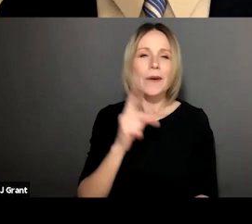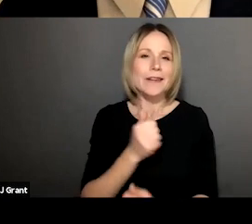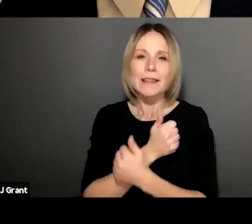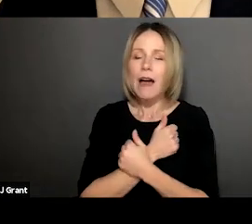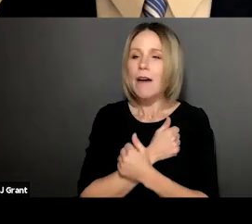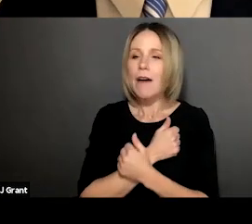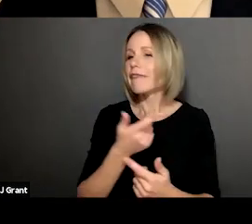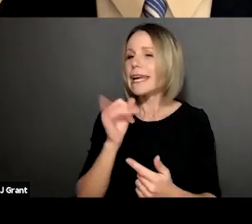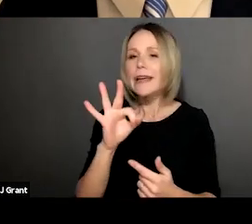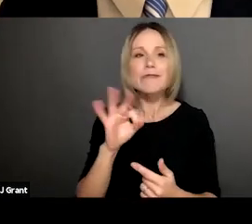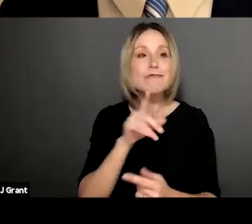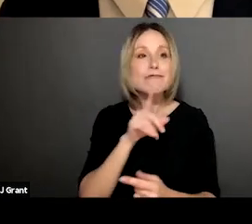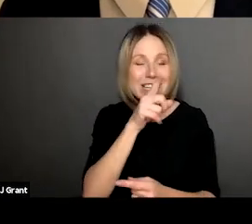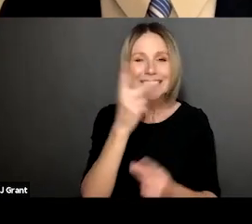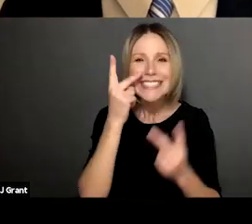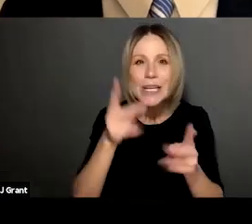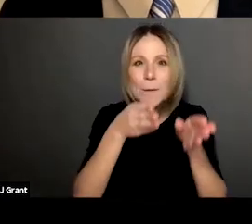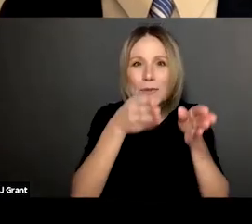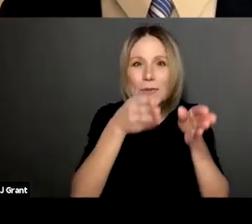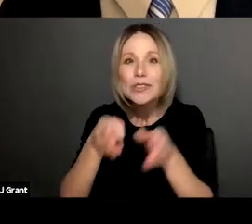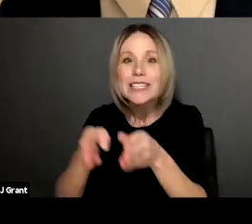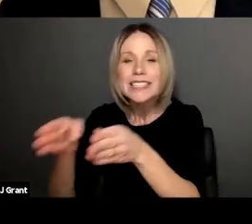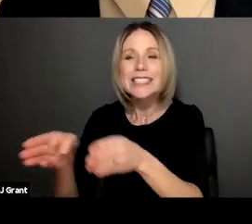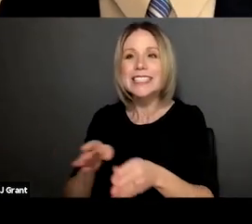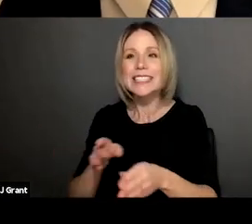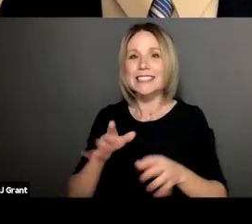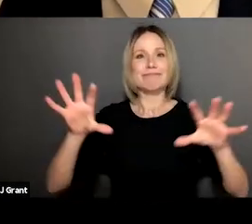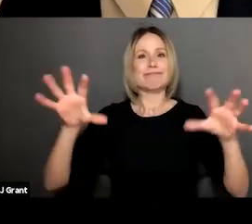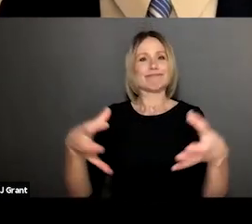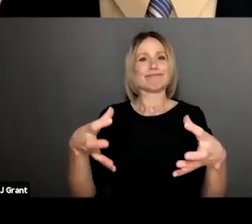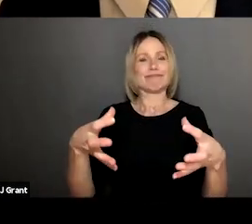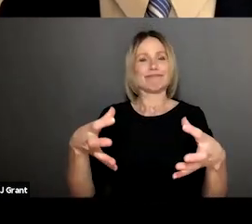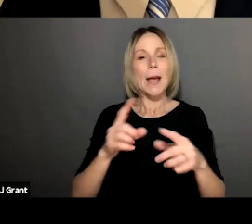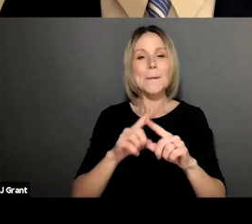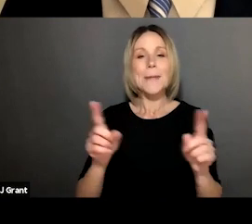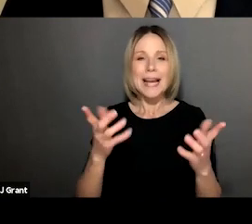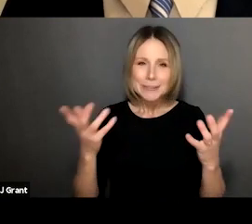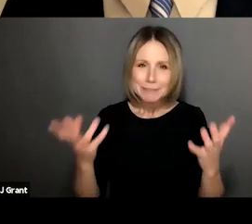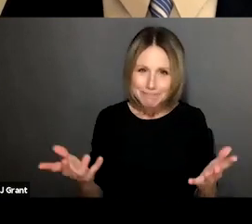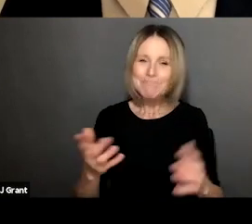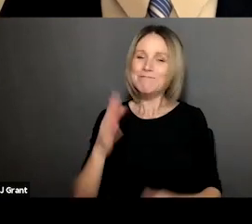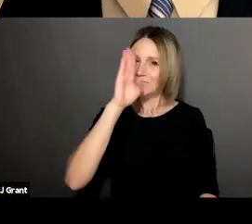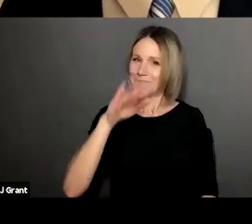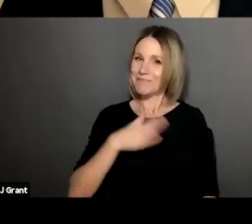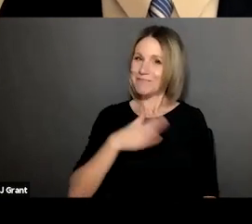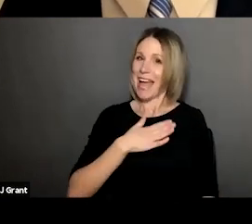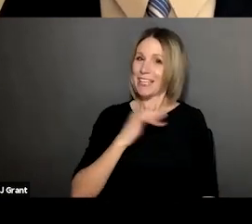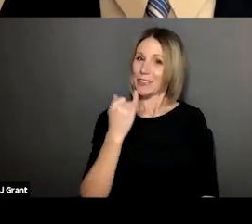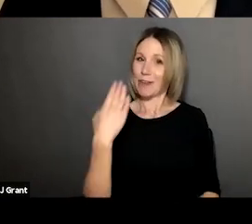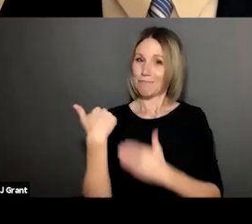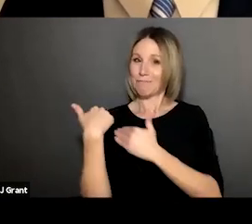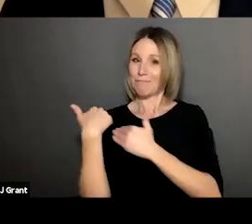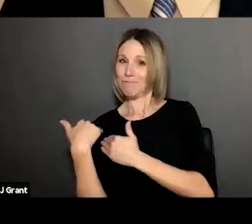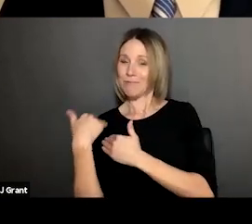you, but my role requires that I be anonymous, or as anonymous as is possible in a tiny state like